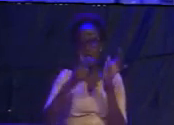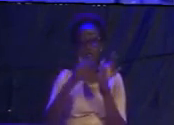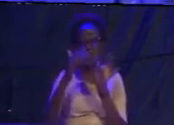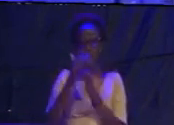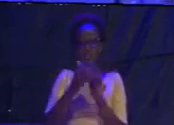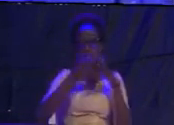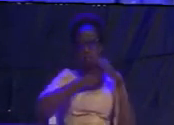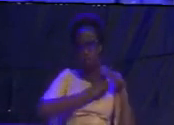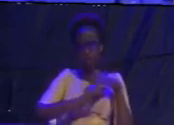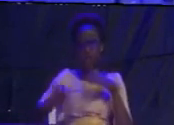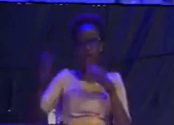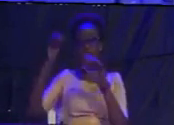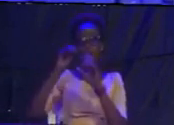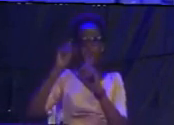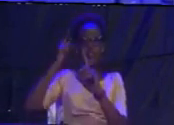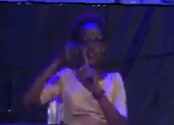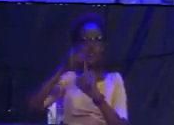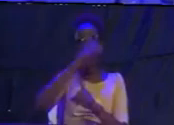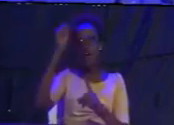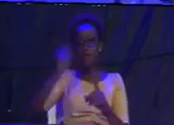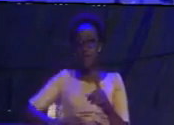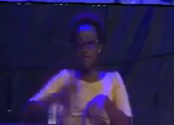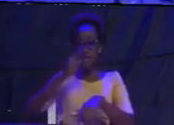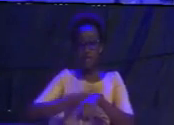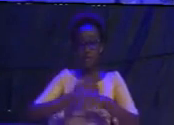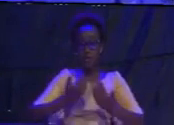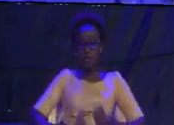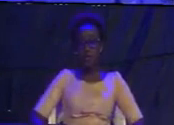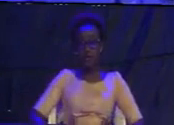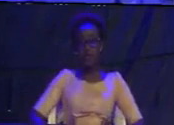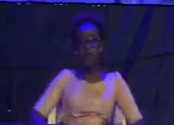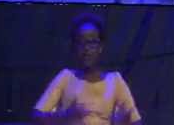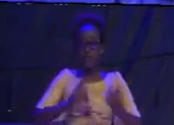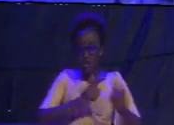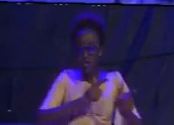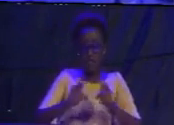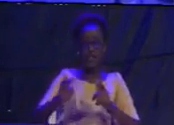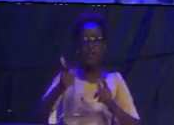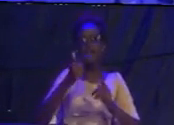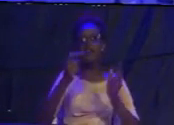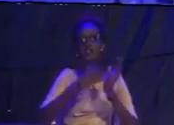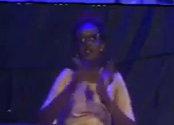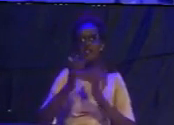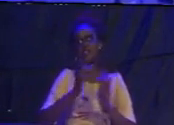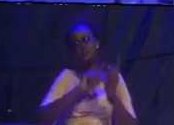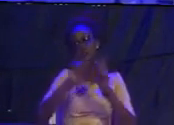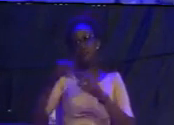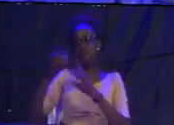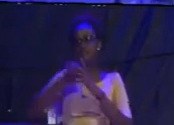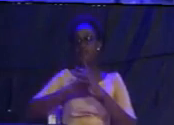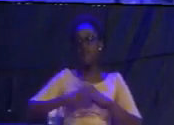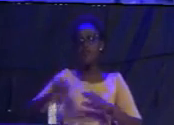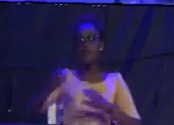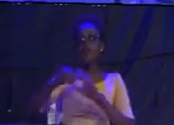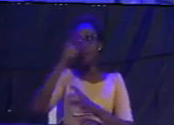umwana. Even Jesus took refuge in Africa when he was a baby. Abanyamateka bavuga ko Afrika ni umugabane wigisha abantu gusoma no